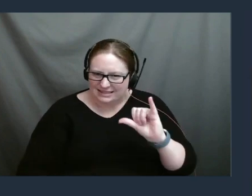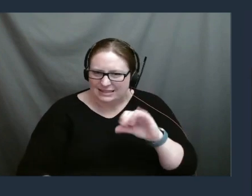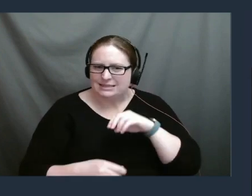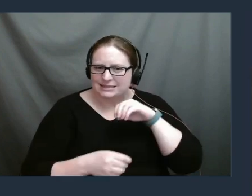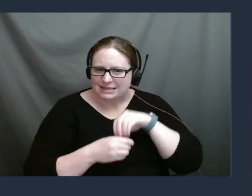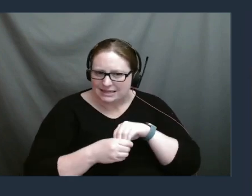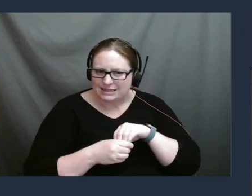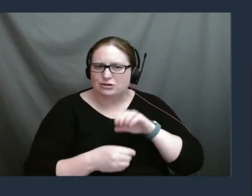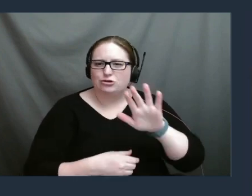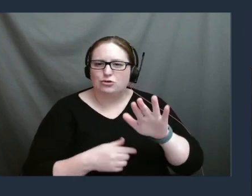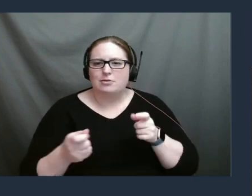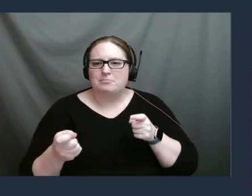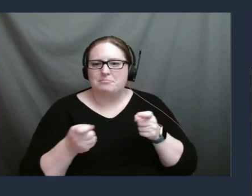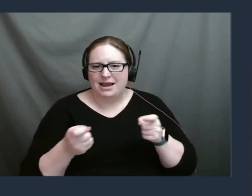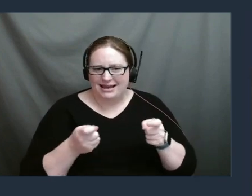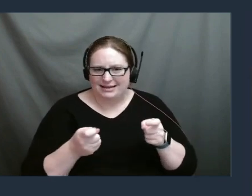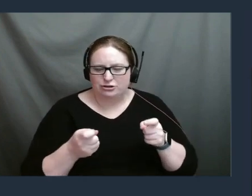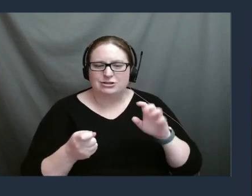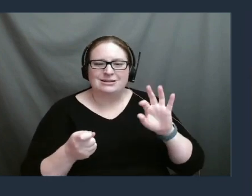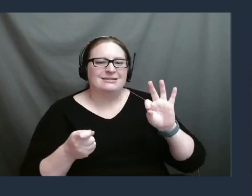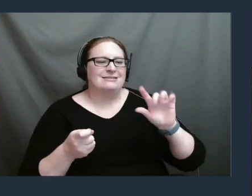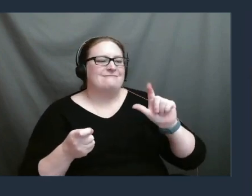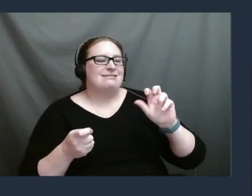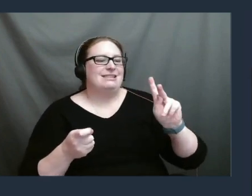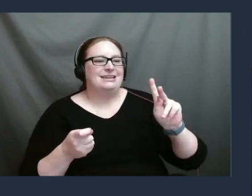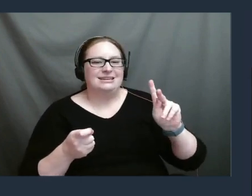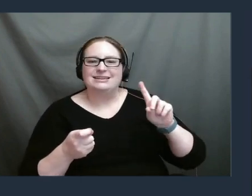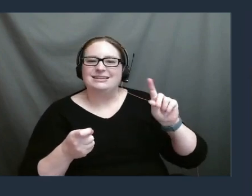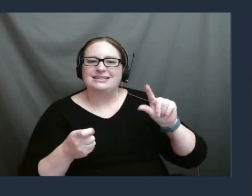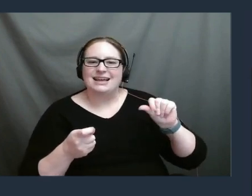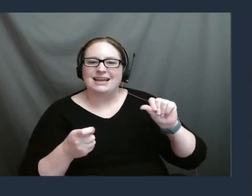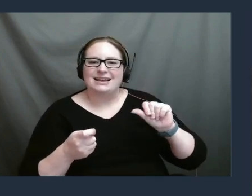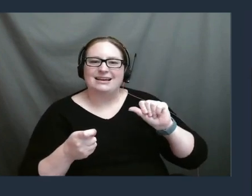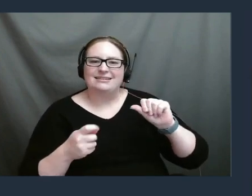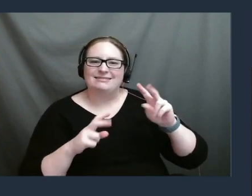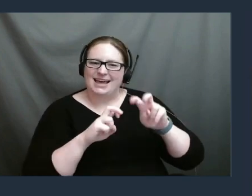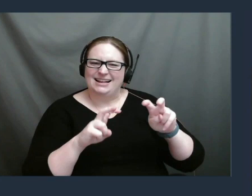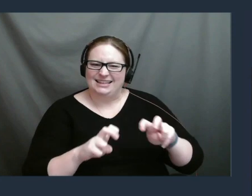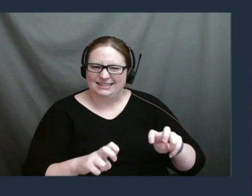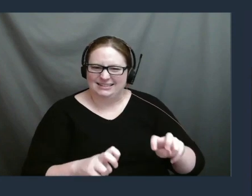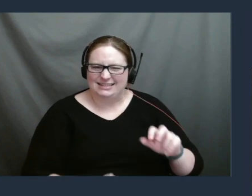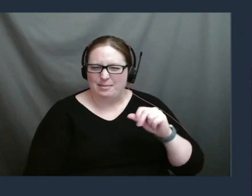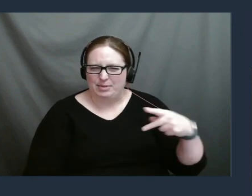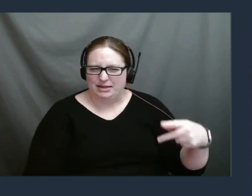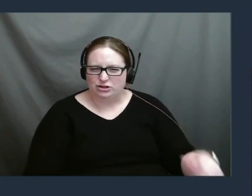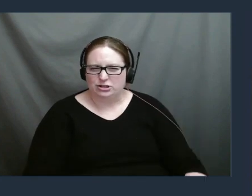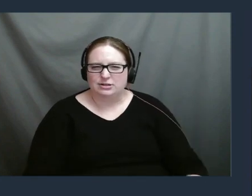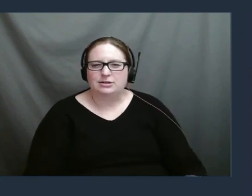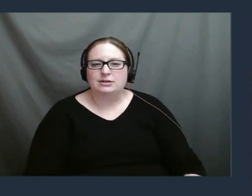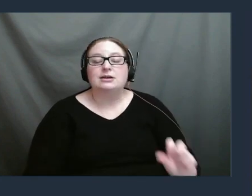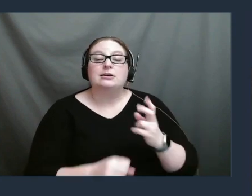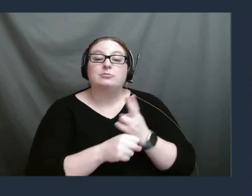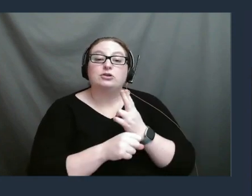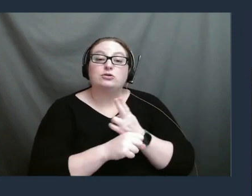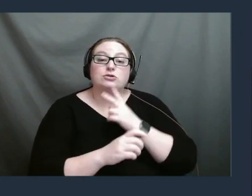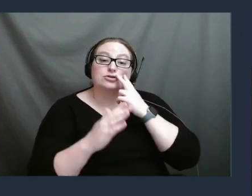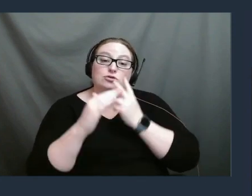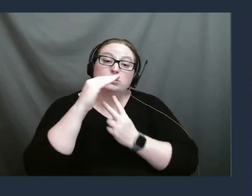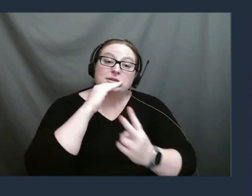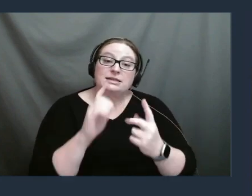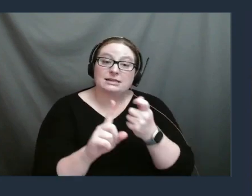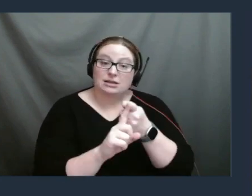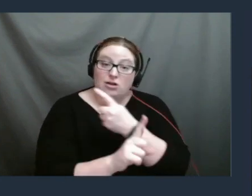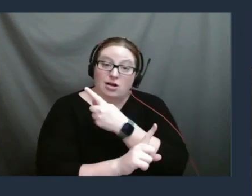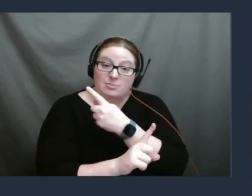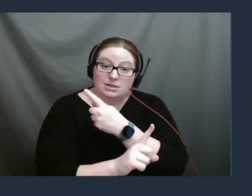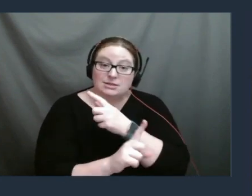your managed Flink Kinesis data analytics application. These can be used to predict anomalies, and they can be